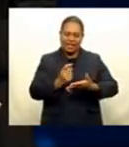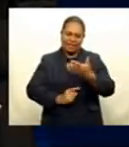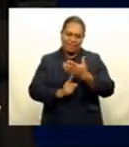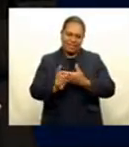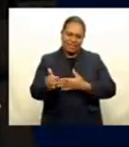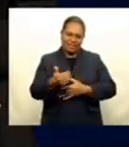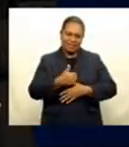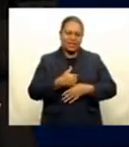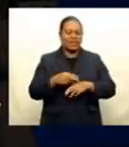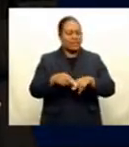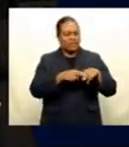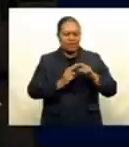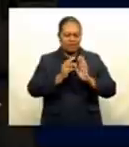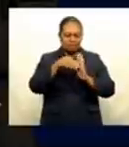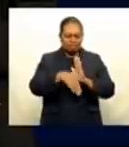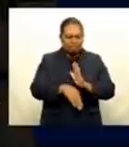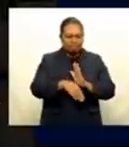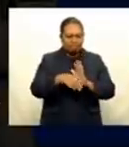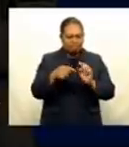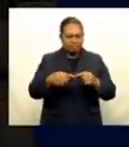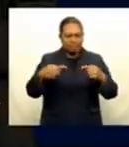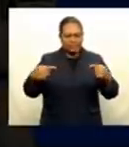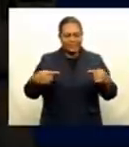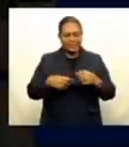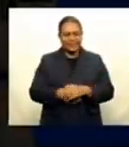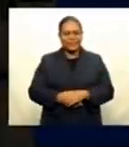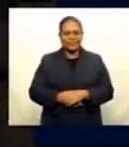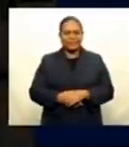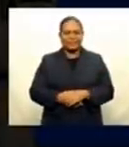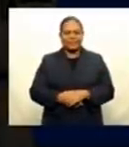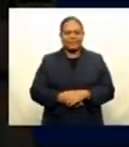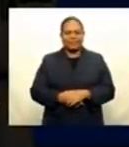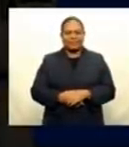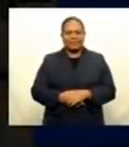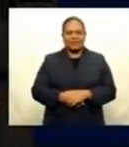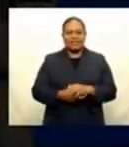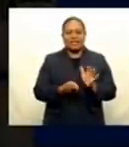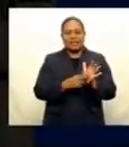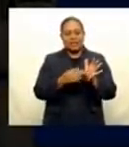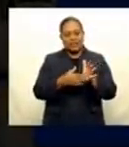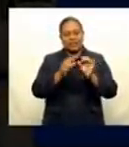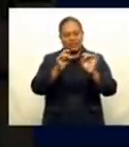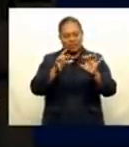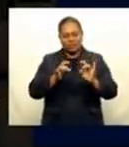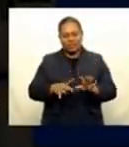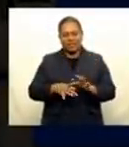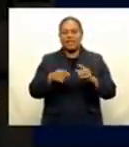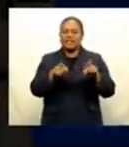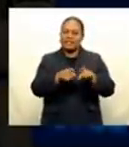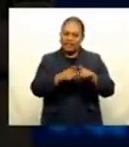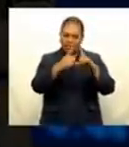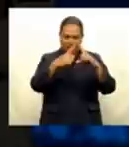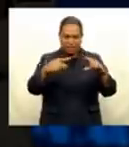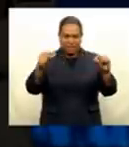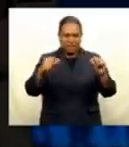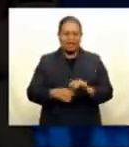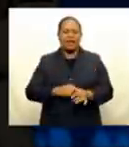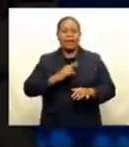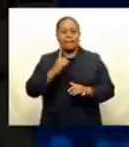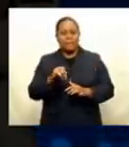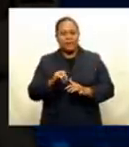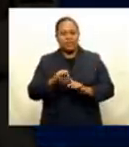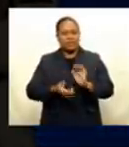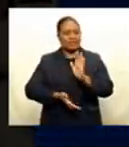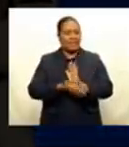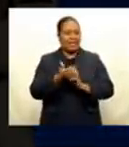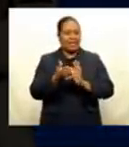The Fiji dollar dropped versus our two major trading partners, the Aussie and Kiwi dollars, as well as the Japanese yen, but it was pegged higher